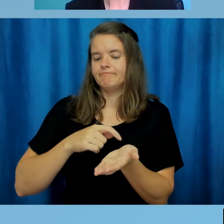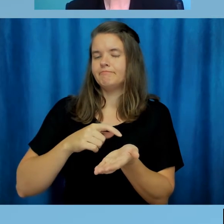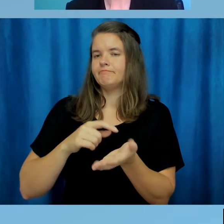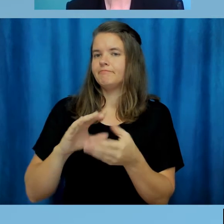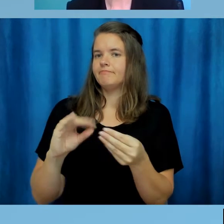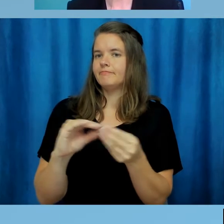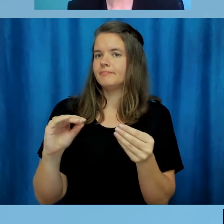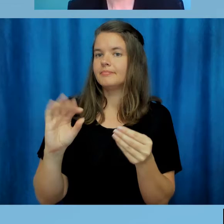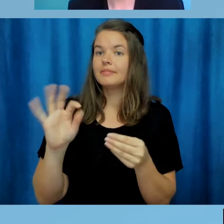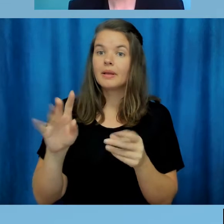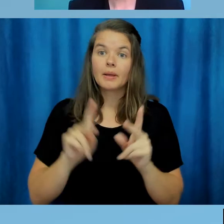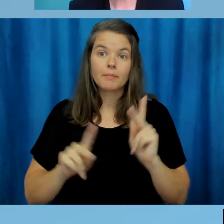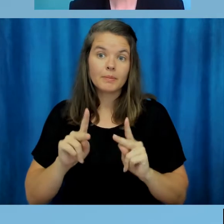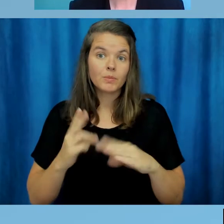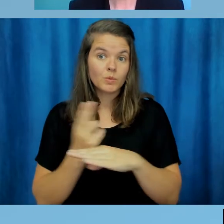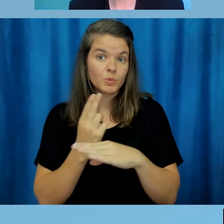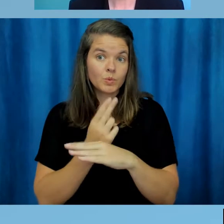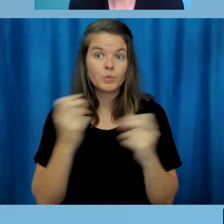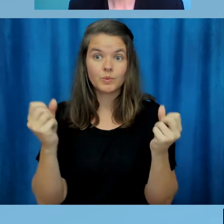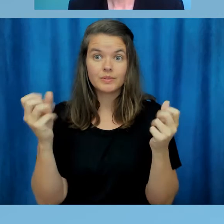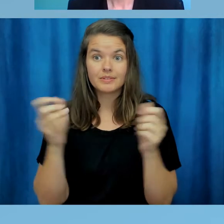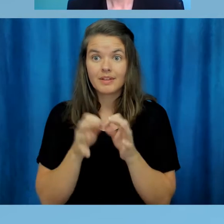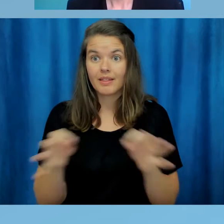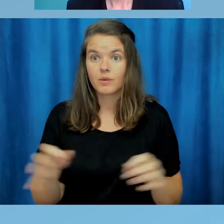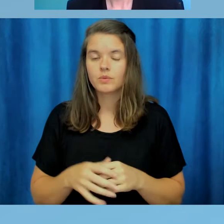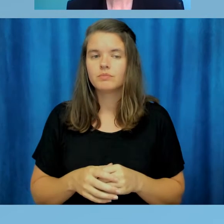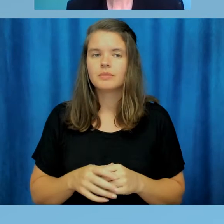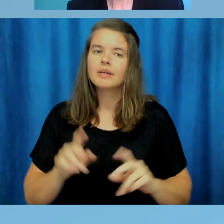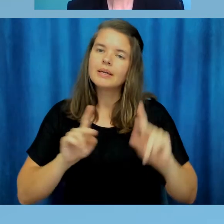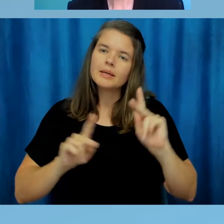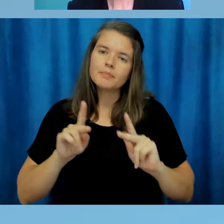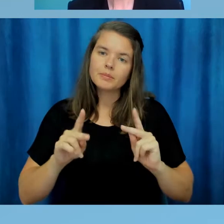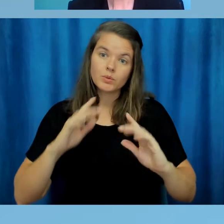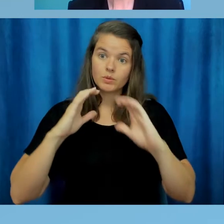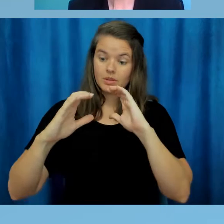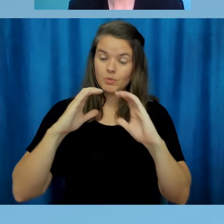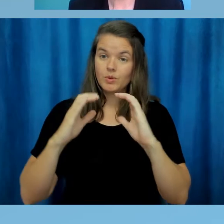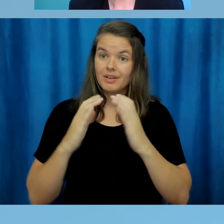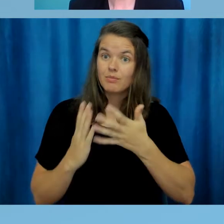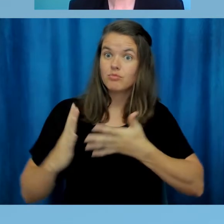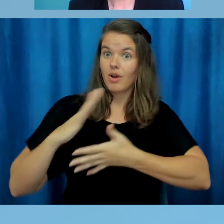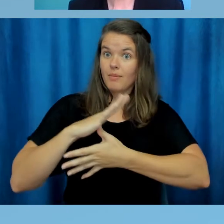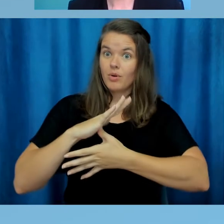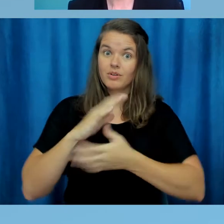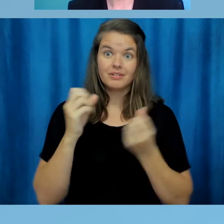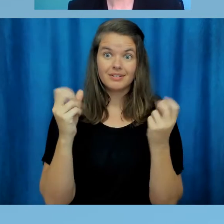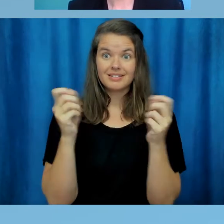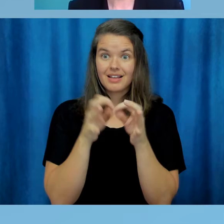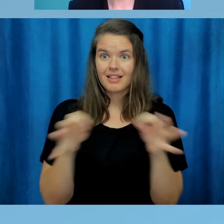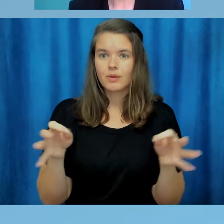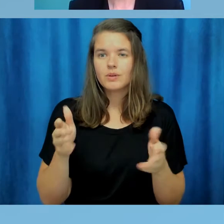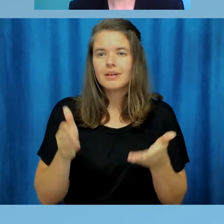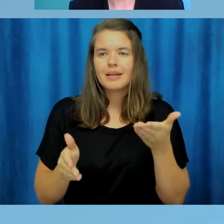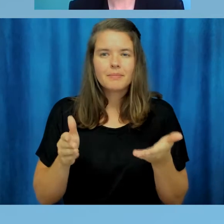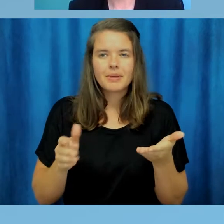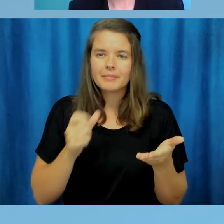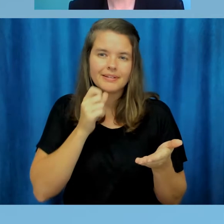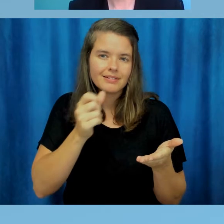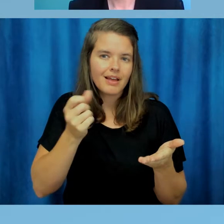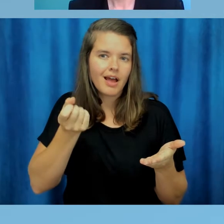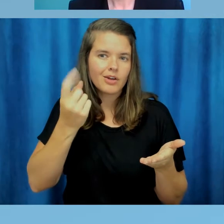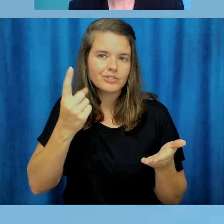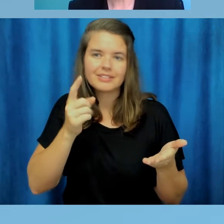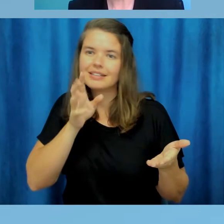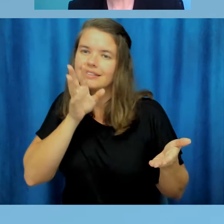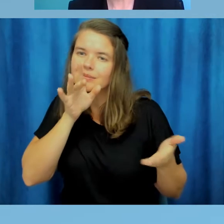note about people who use sign language. People who communicate primarily by sign language may not